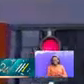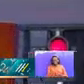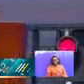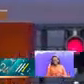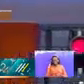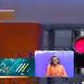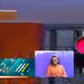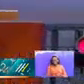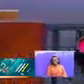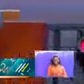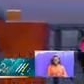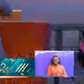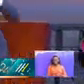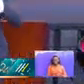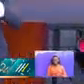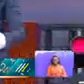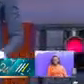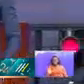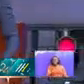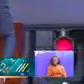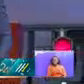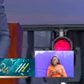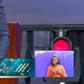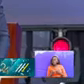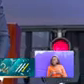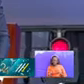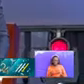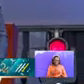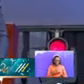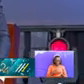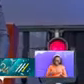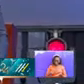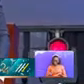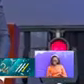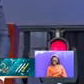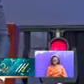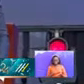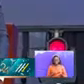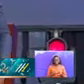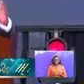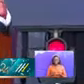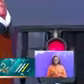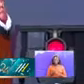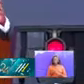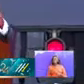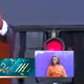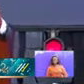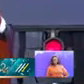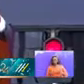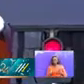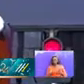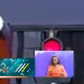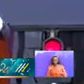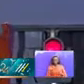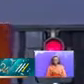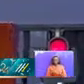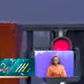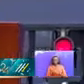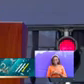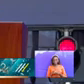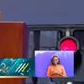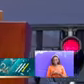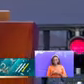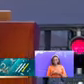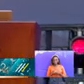head doctrines how many notebooks do you have from the day you got born again head head